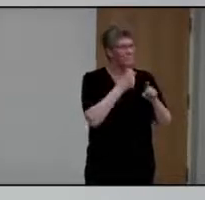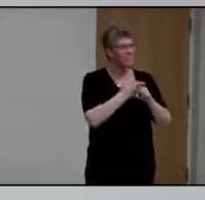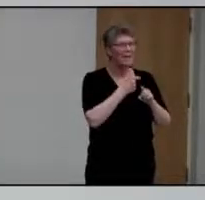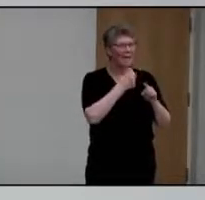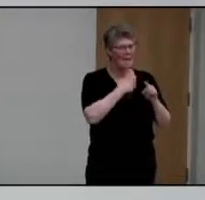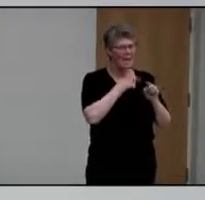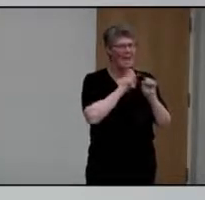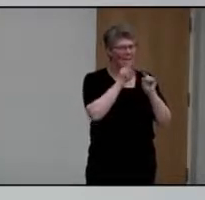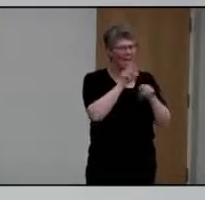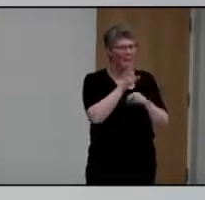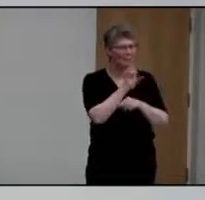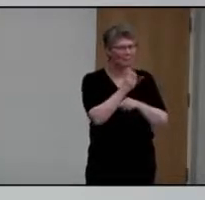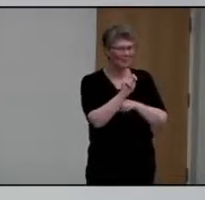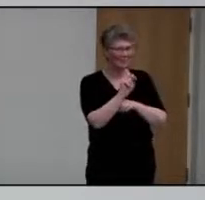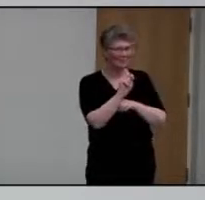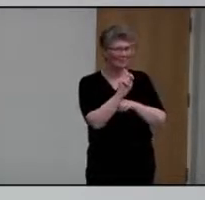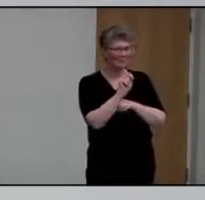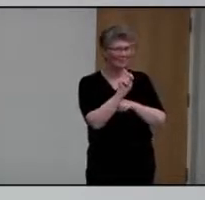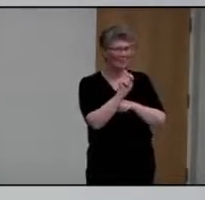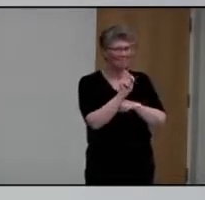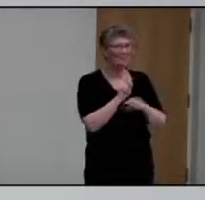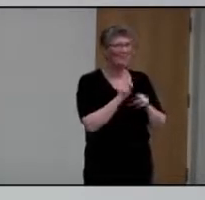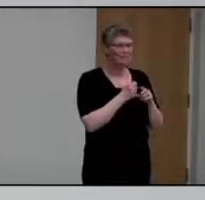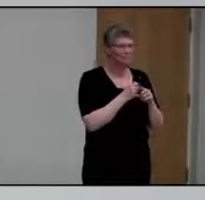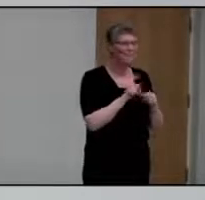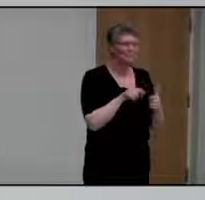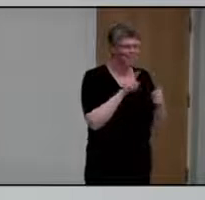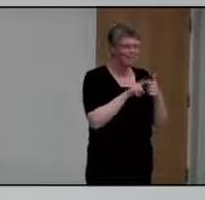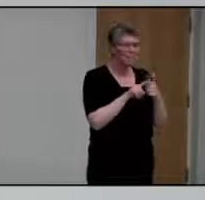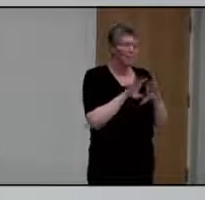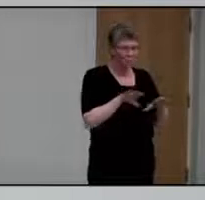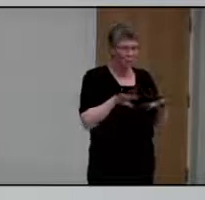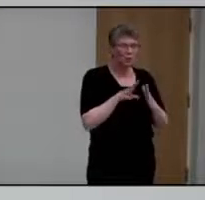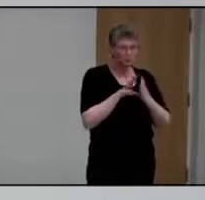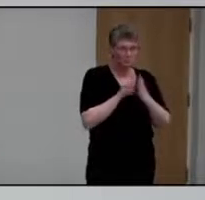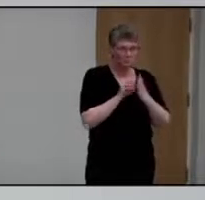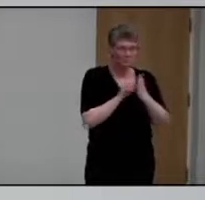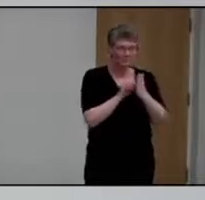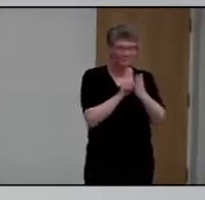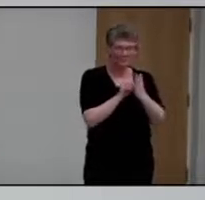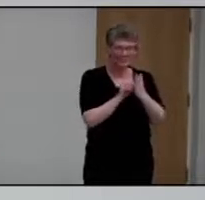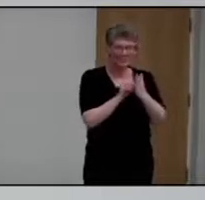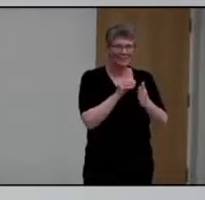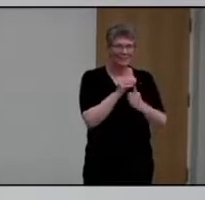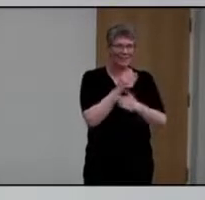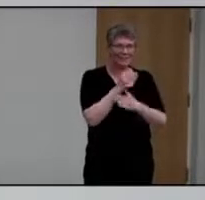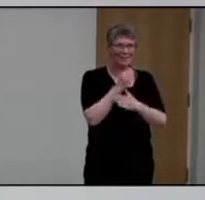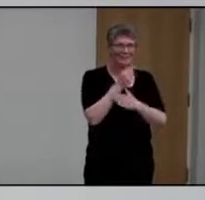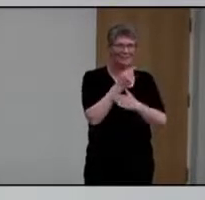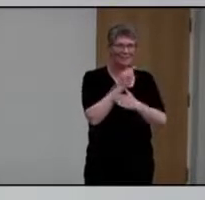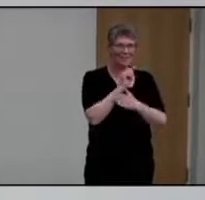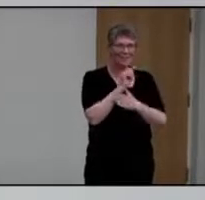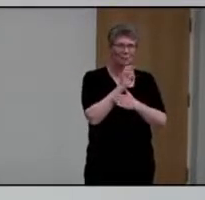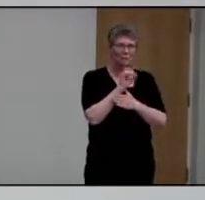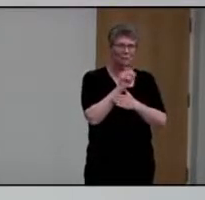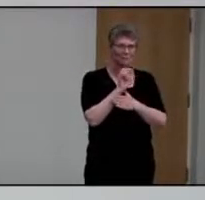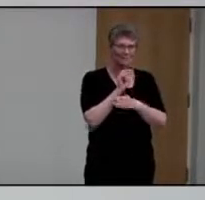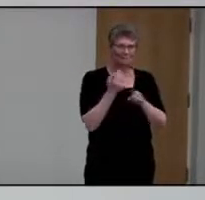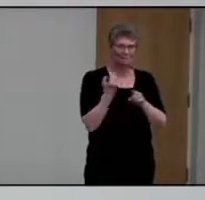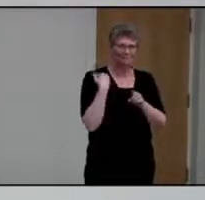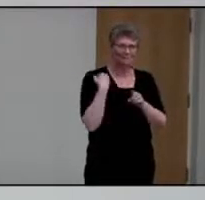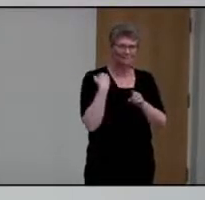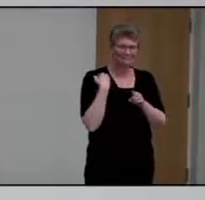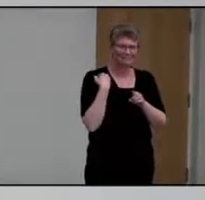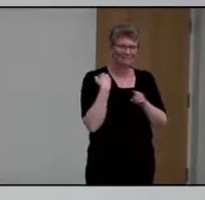been observed in kids. And for me, that was the thing, oh my God, isn't this cool? We can do something that